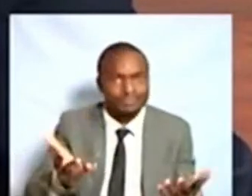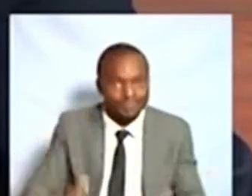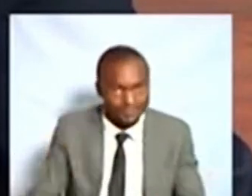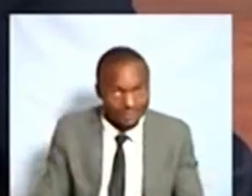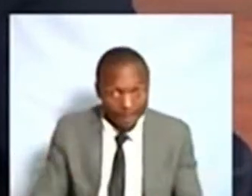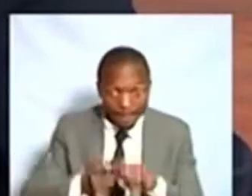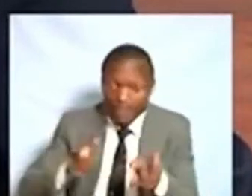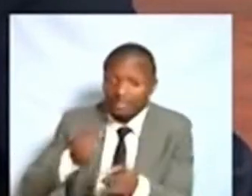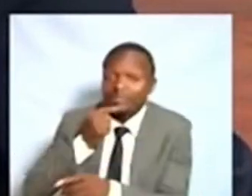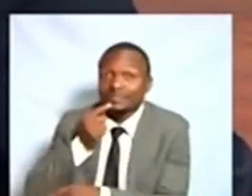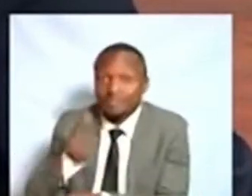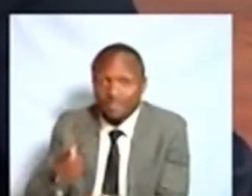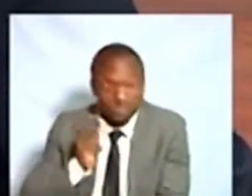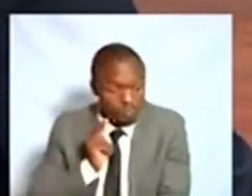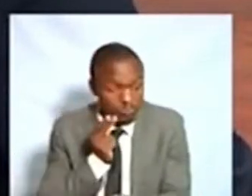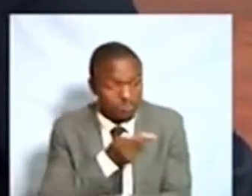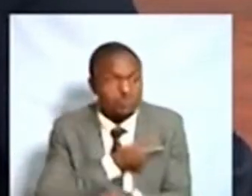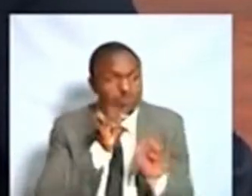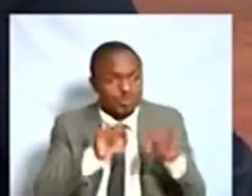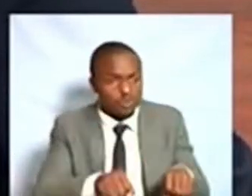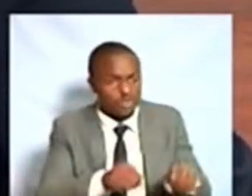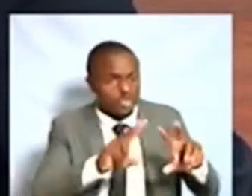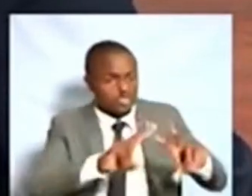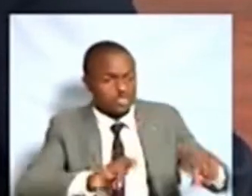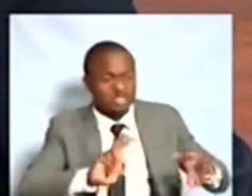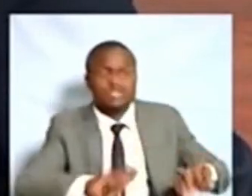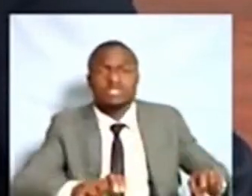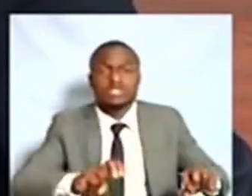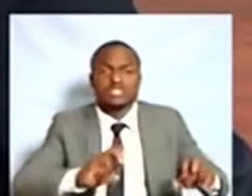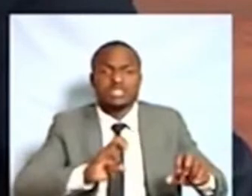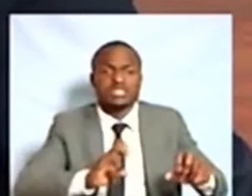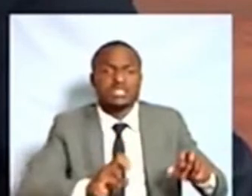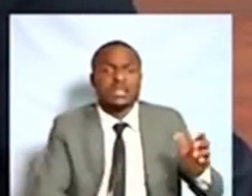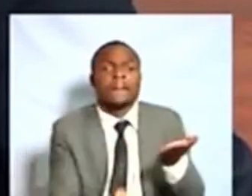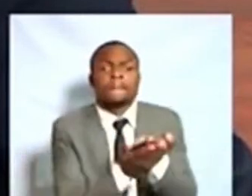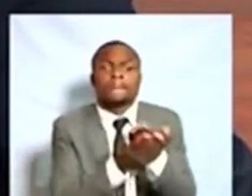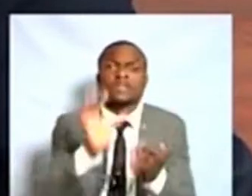But they have told us, refer appendix 8.